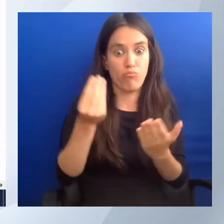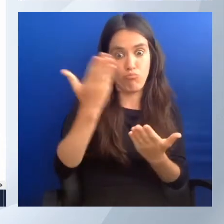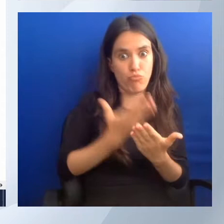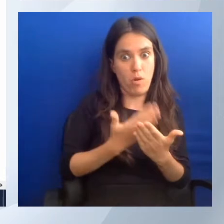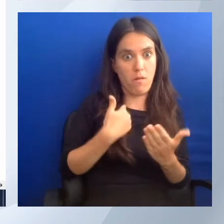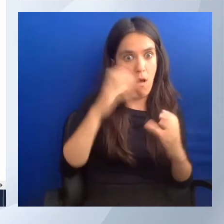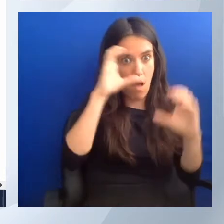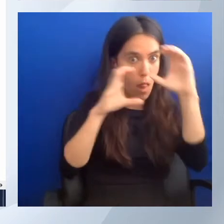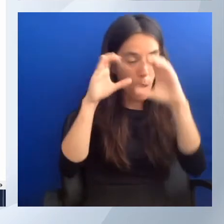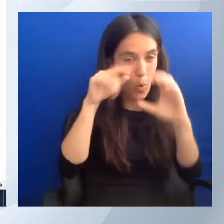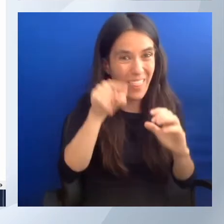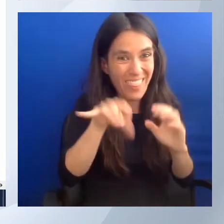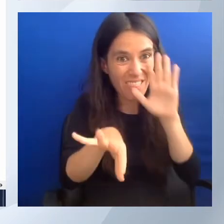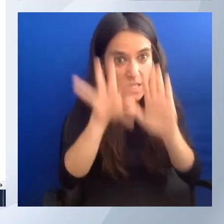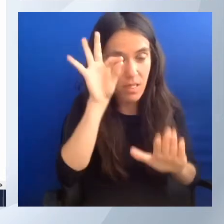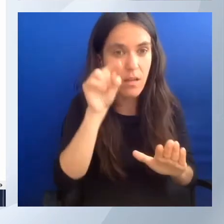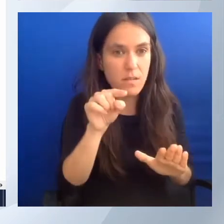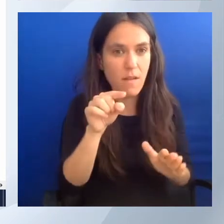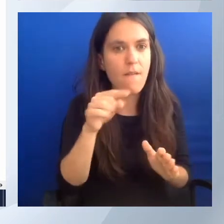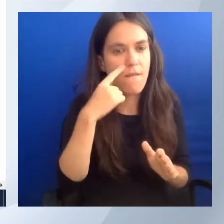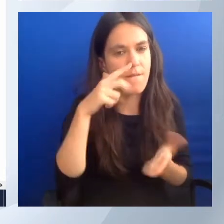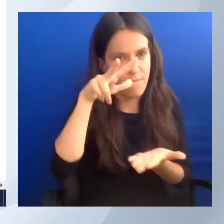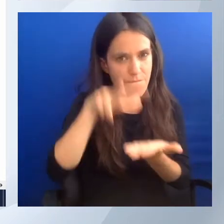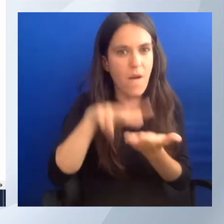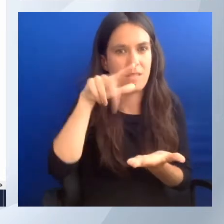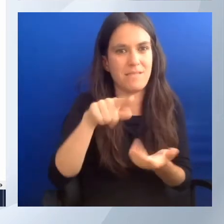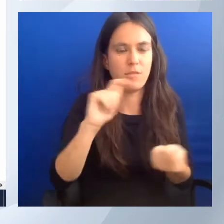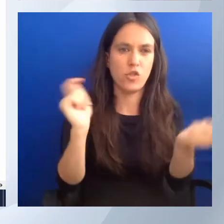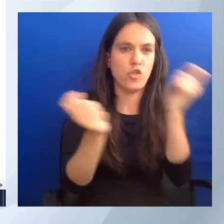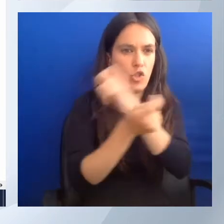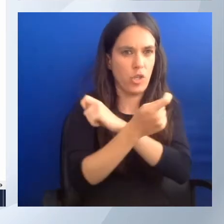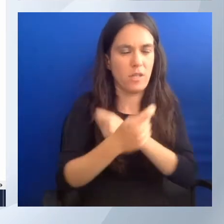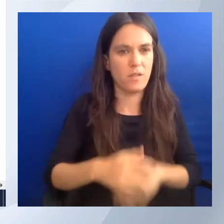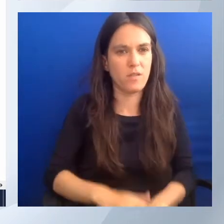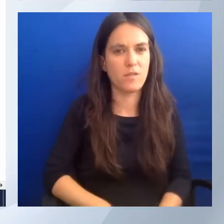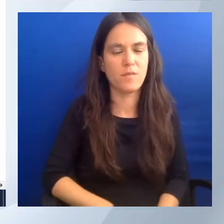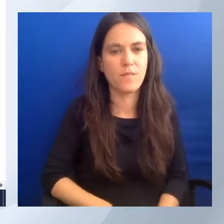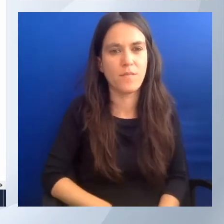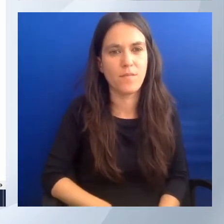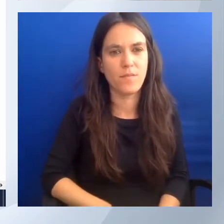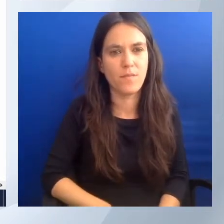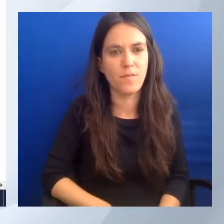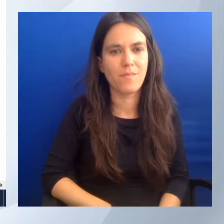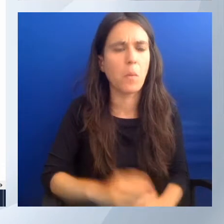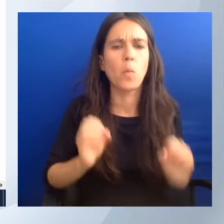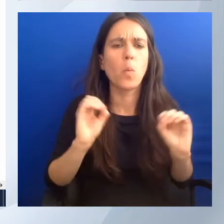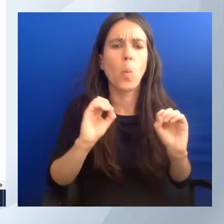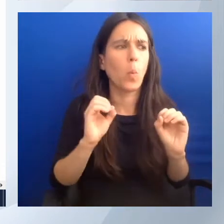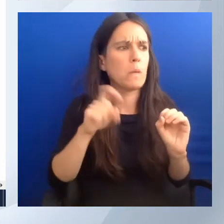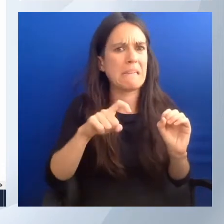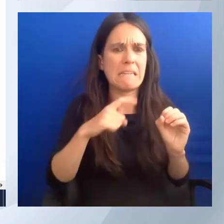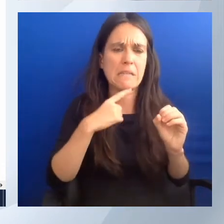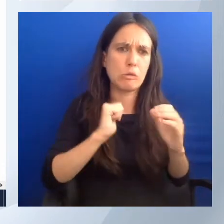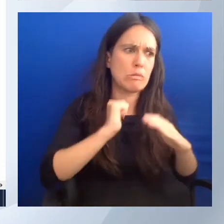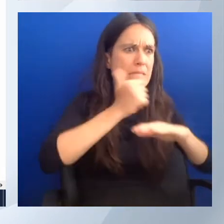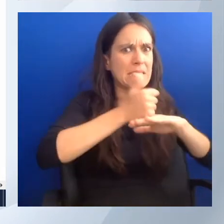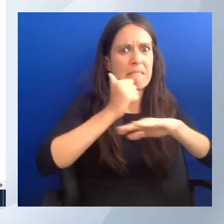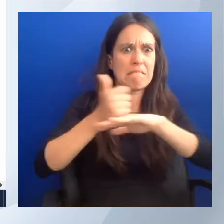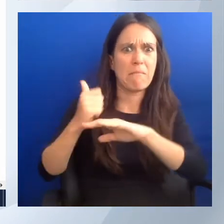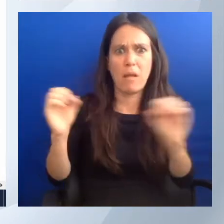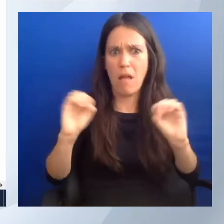you can actually validate the output of the change you're doing without having to set up anything. So everything is out there by default.